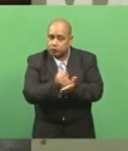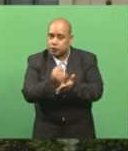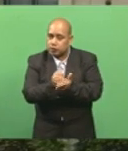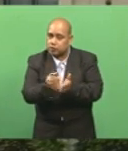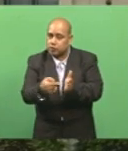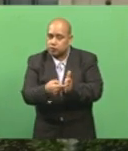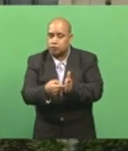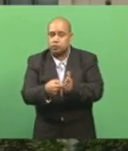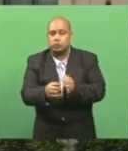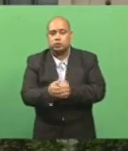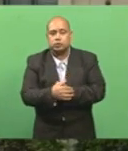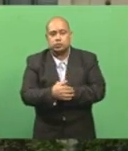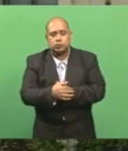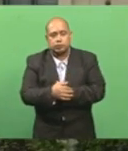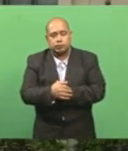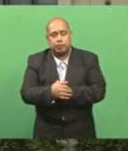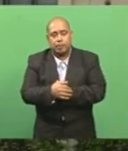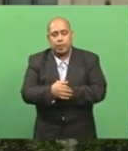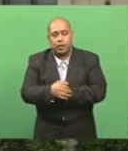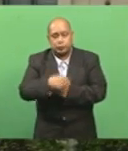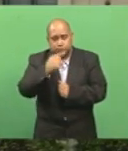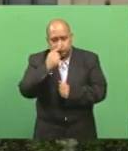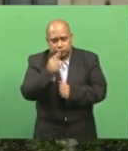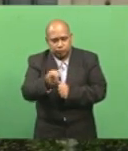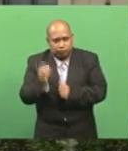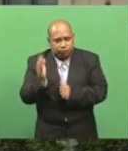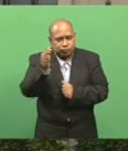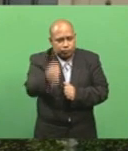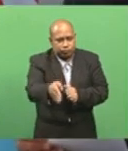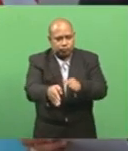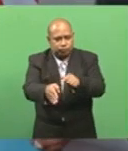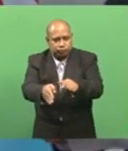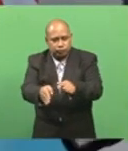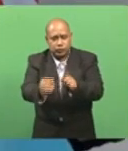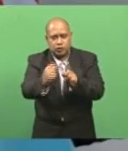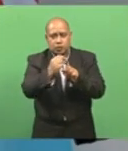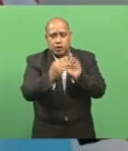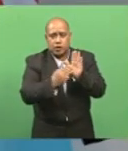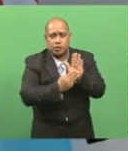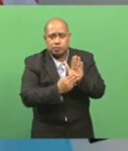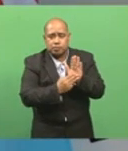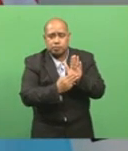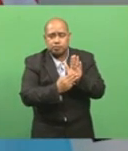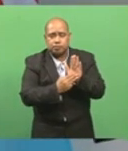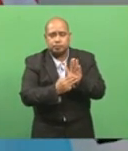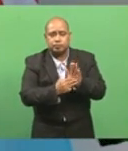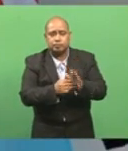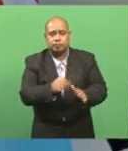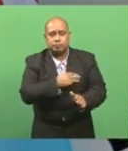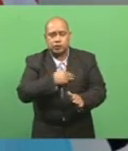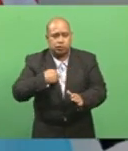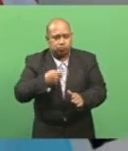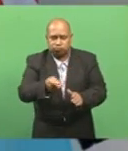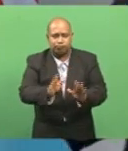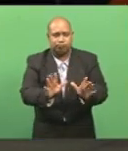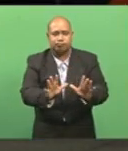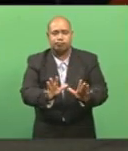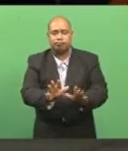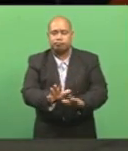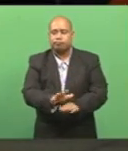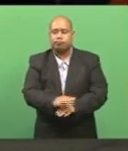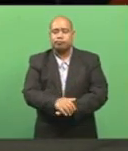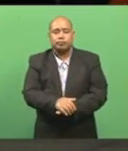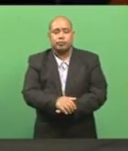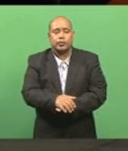from the Prime Minister rather than the Health Minister. Syed Qayyum says the ruling also makes no mention of the Government Gazette,